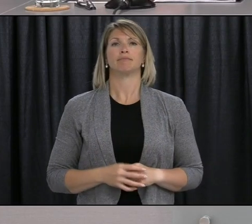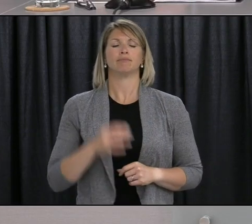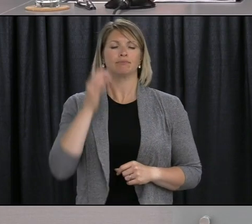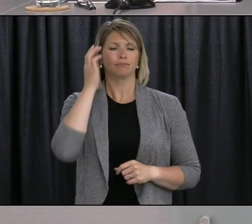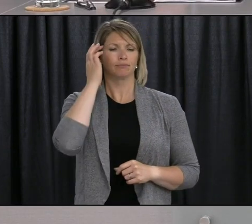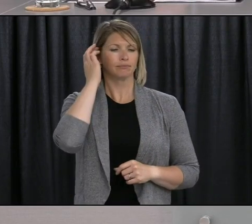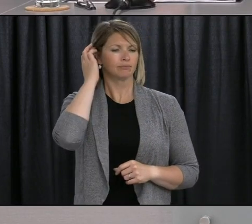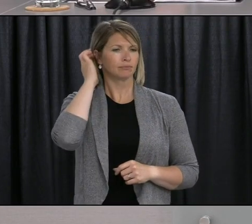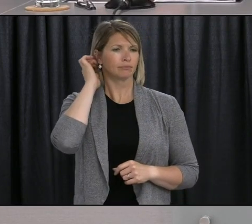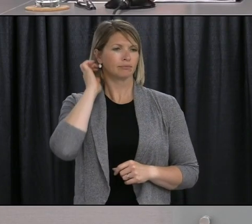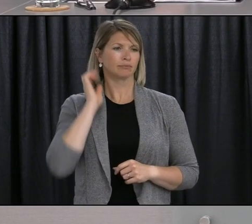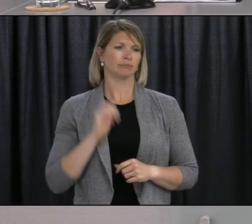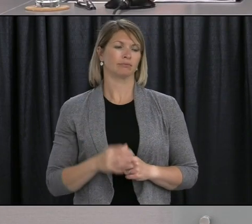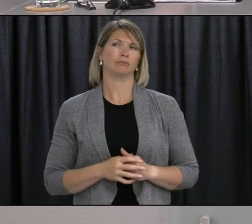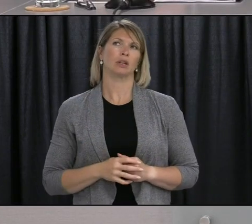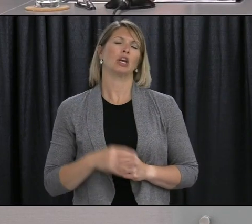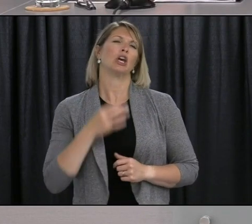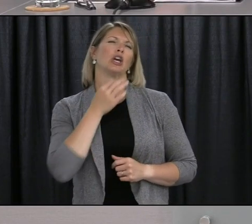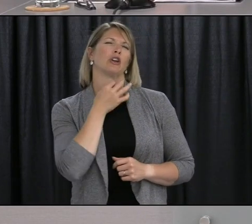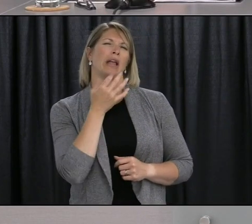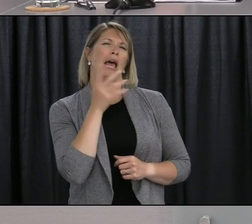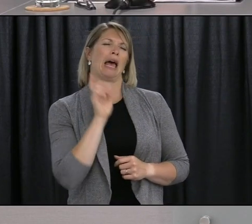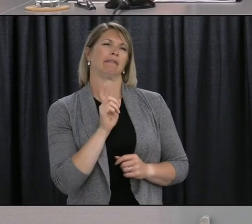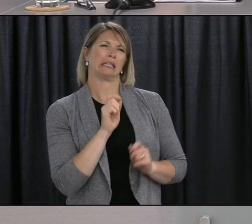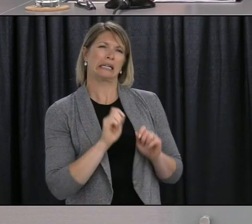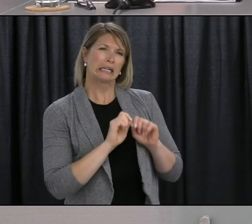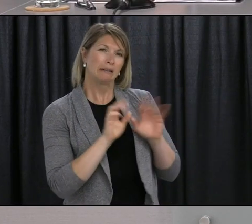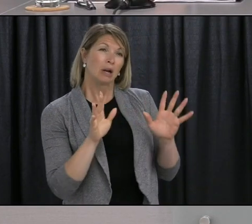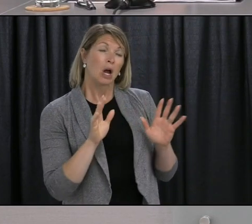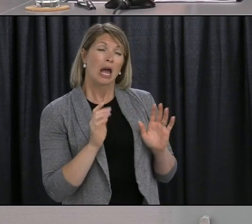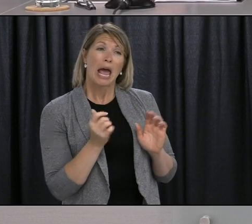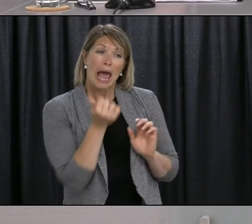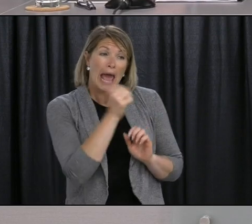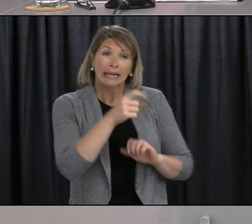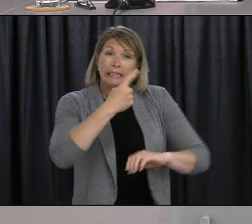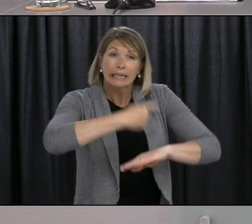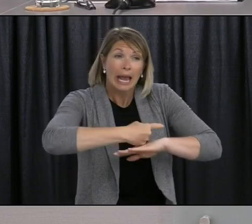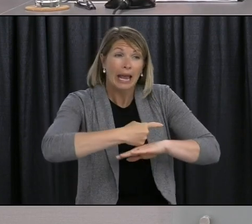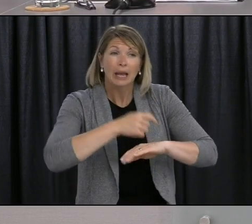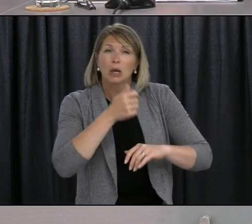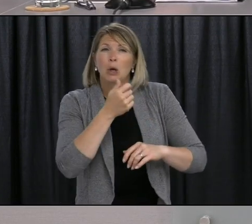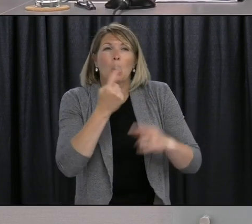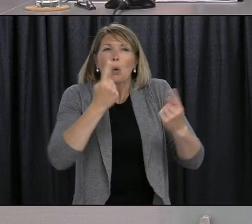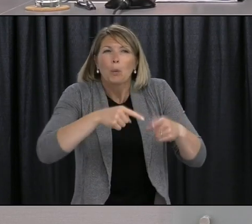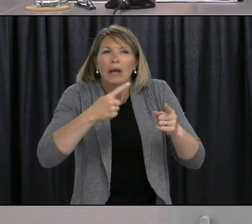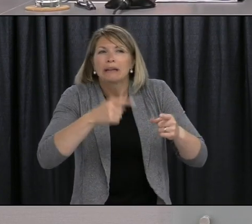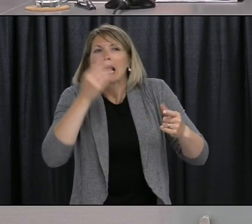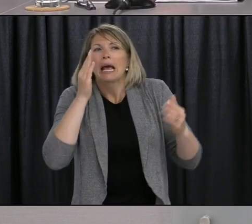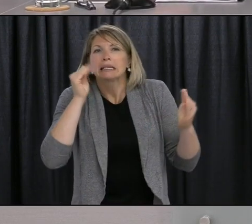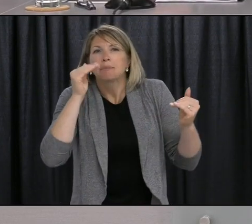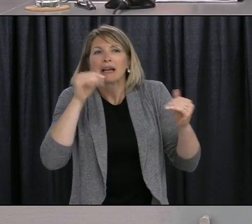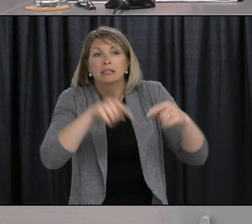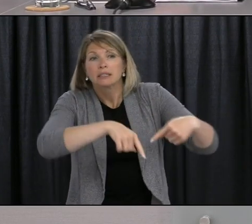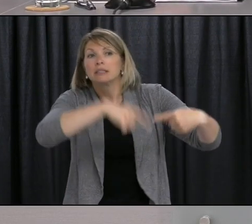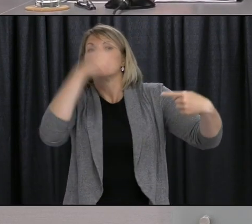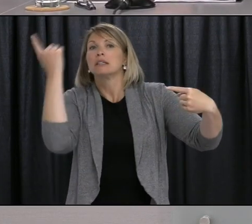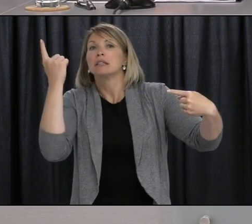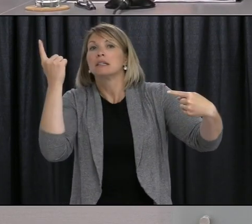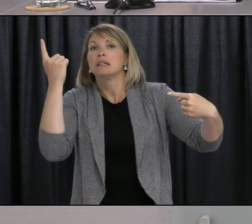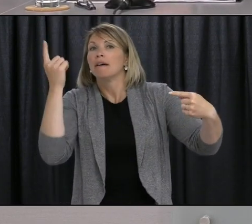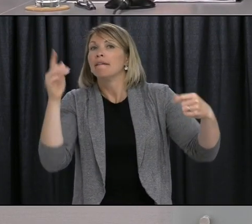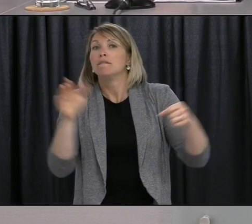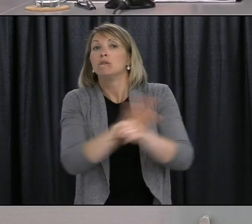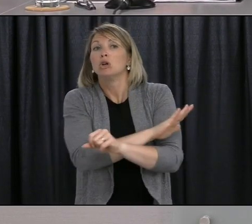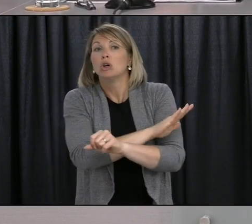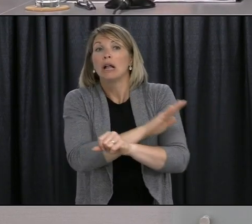no date, no specific plan for reopening the borders, whether it be in Lab West, or for changing restrictions at the border, I should say, whether